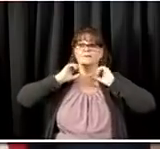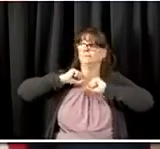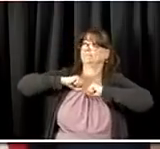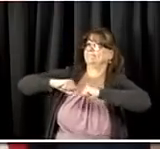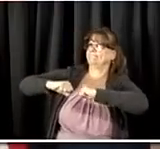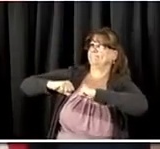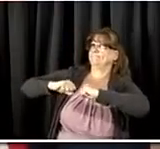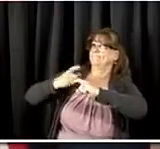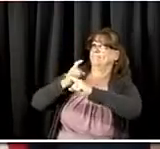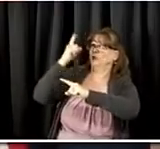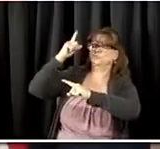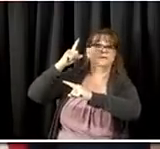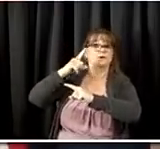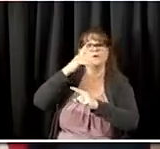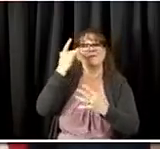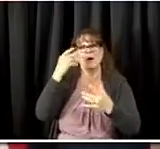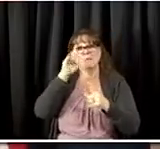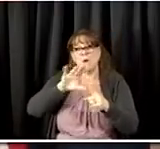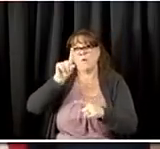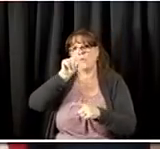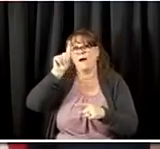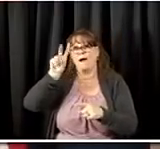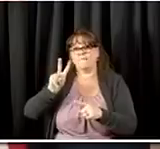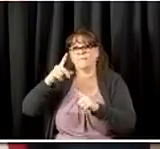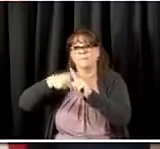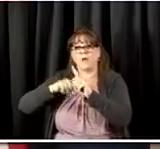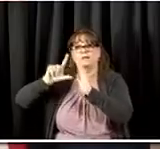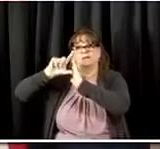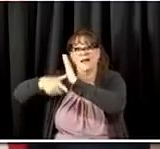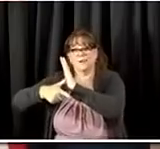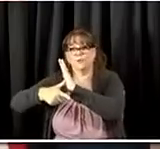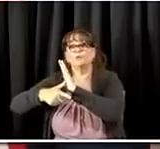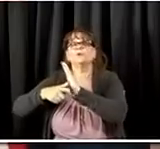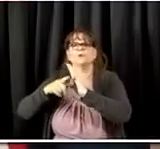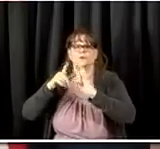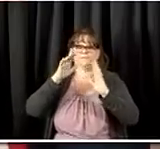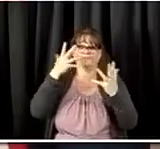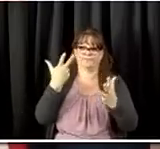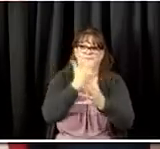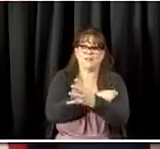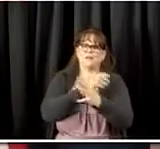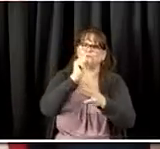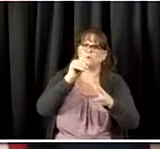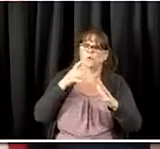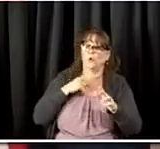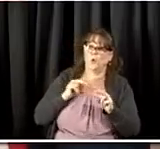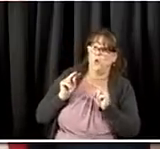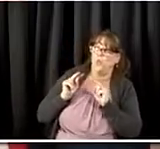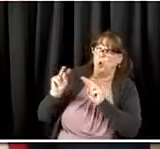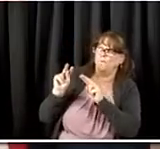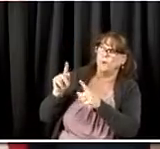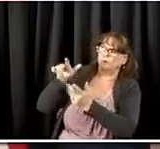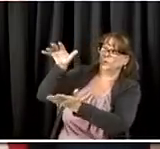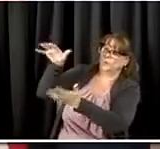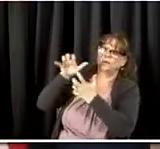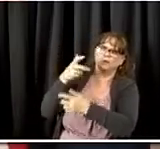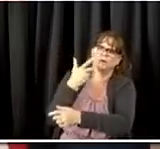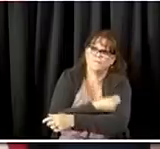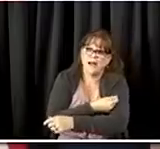around the vaccine education as that's available. I think we can all very much look forward to that, and it is just a matter of a couple weeks, 2-3